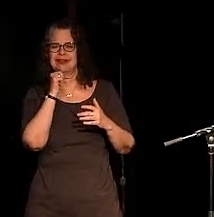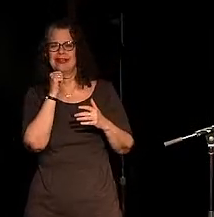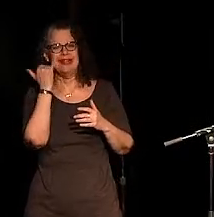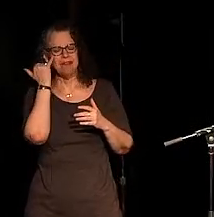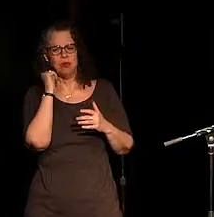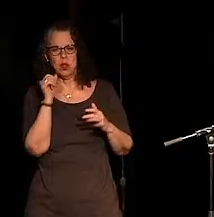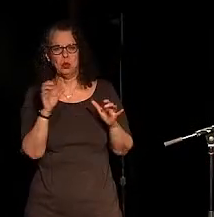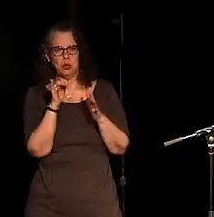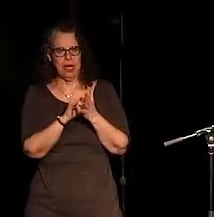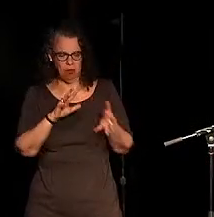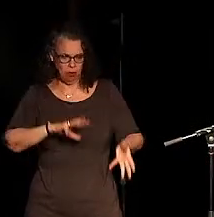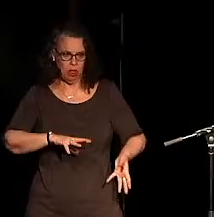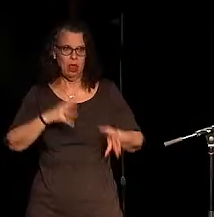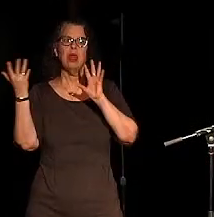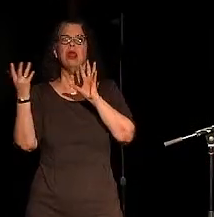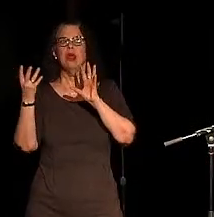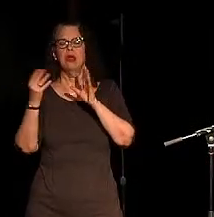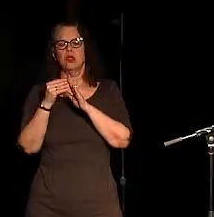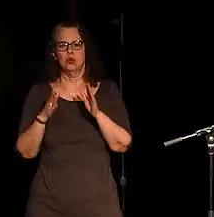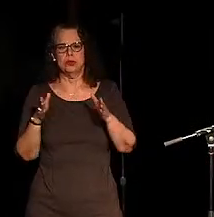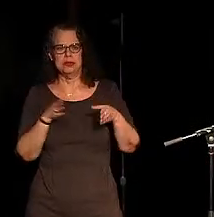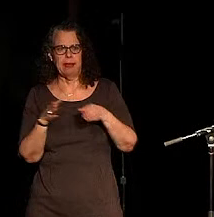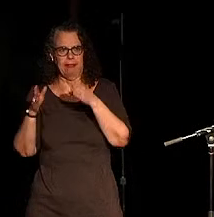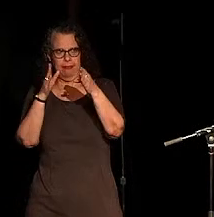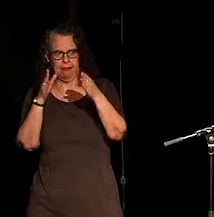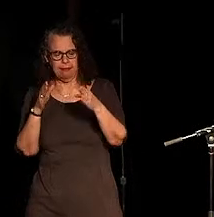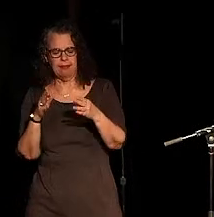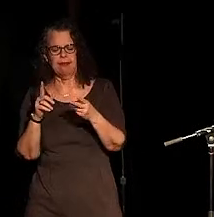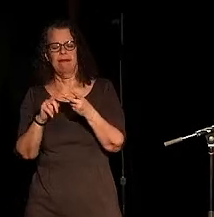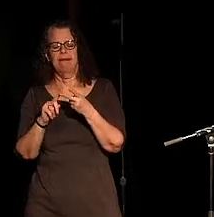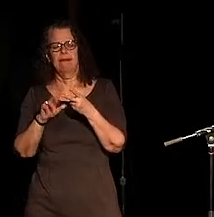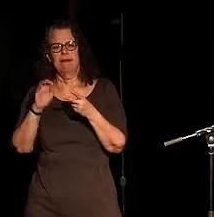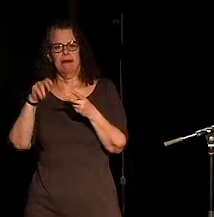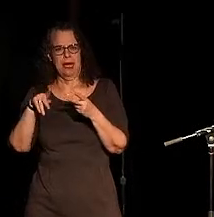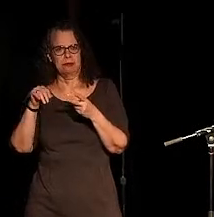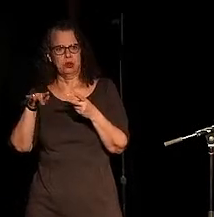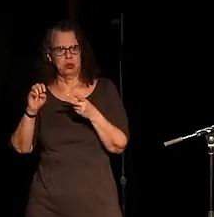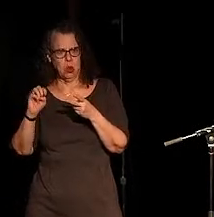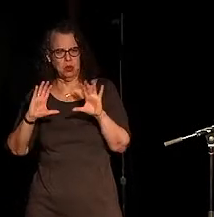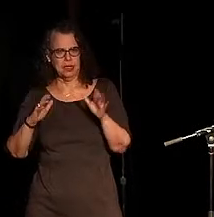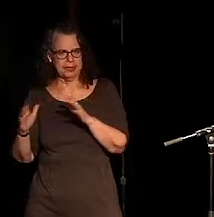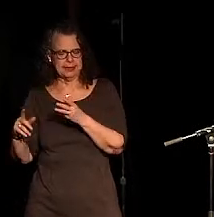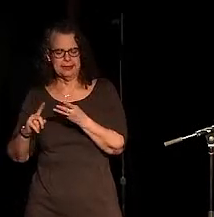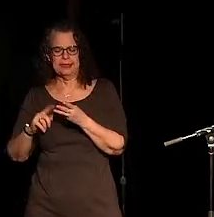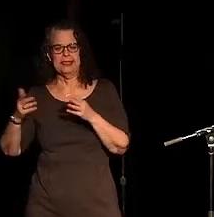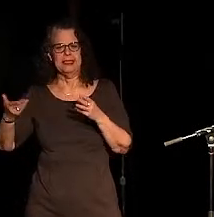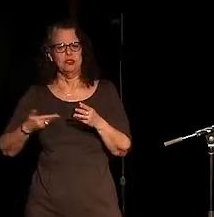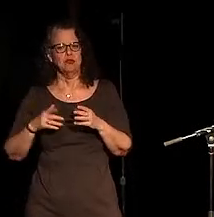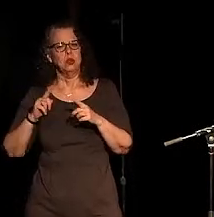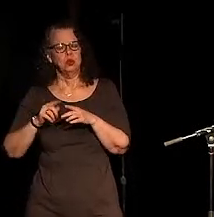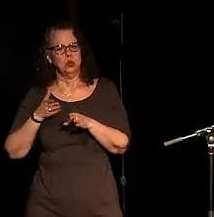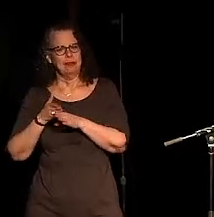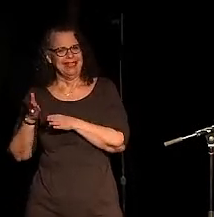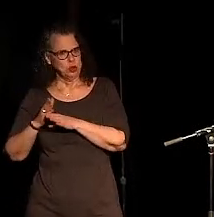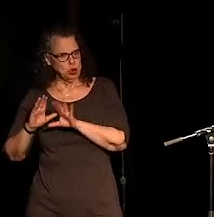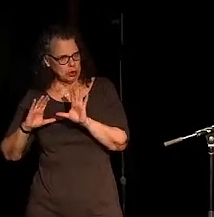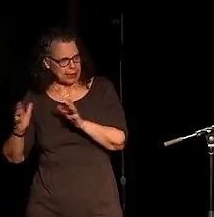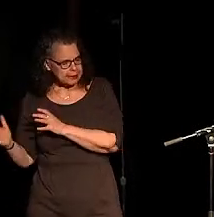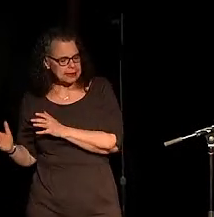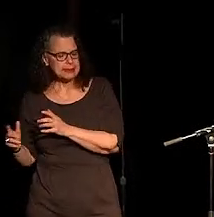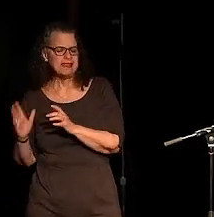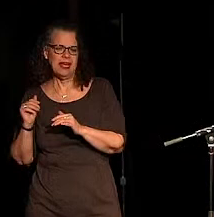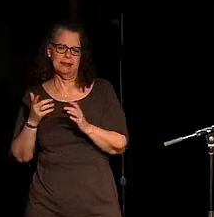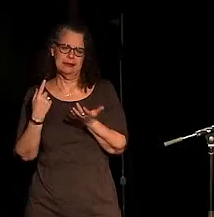so would be very disruptive to students' trajectory, capstone classes, intro classes to majors. And so it's that